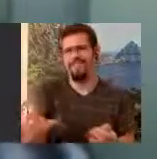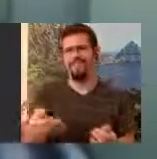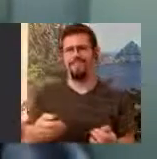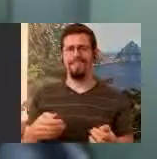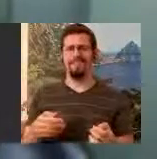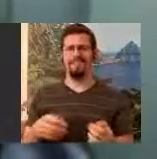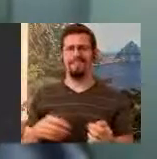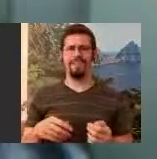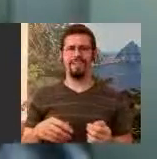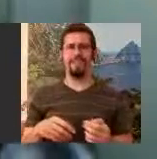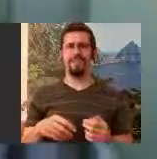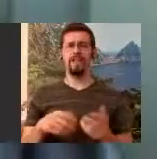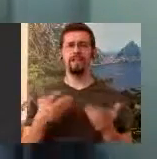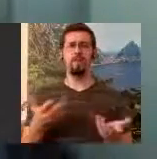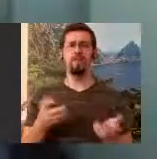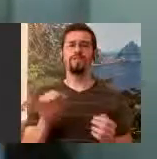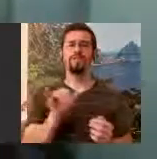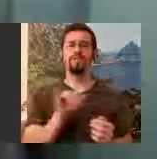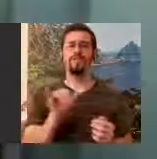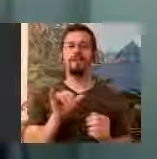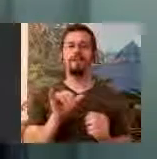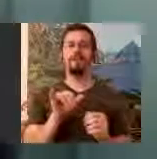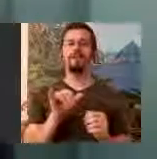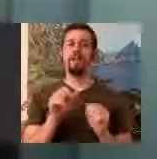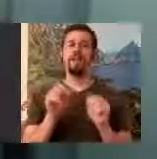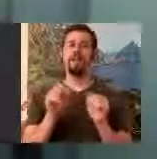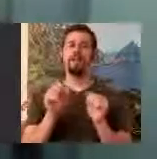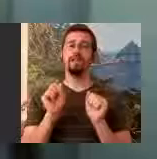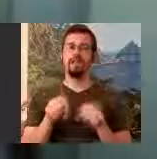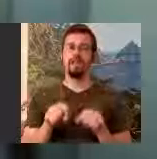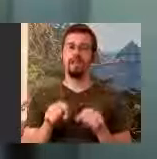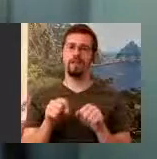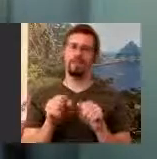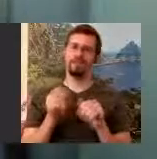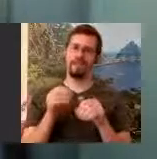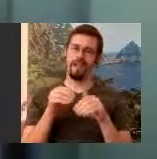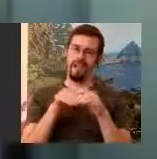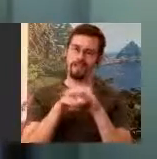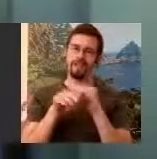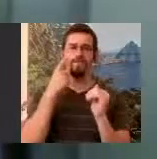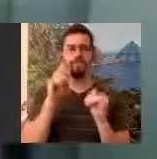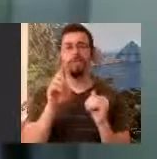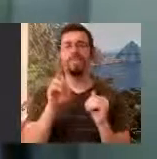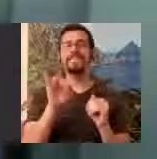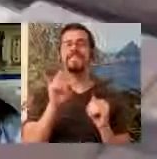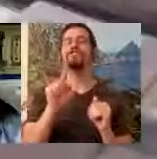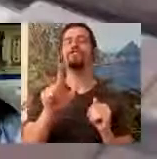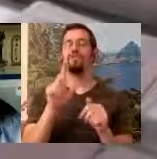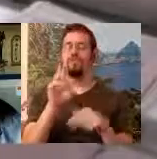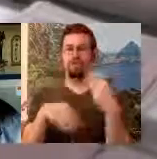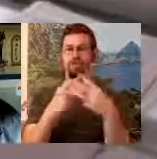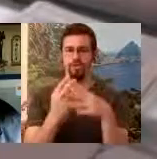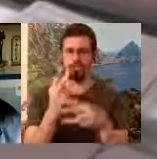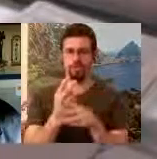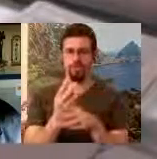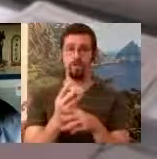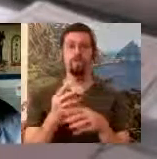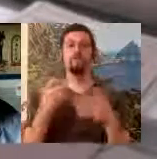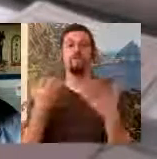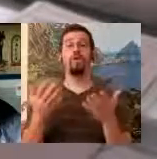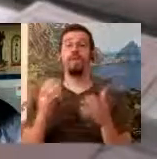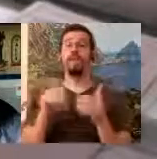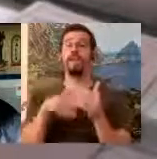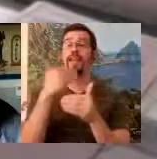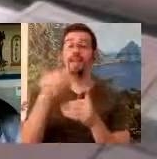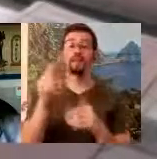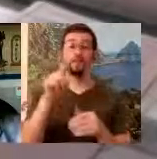same easiness to the digital world. Oh, I'm delighted. And now I'm going to go to the next question that has